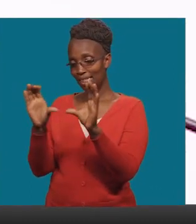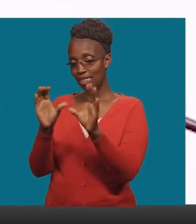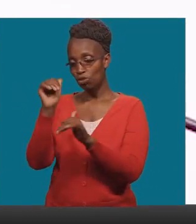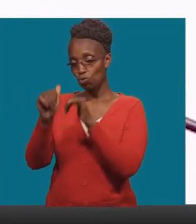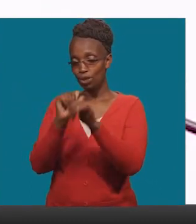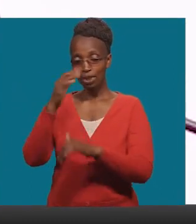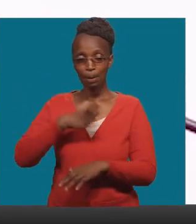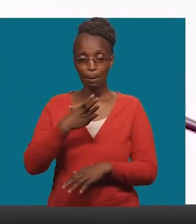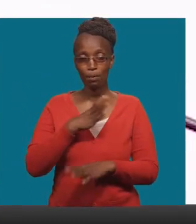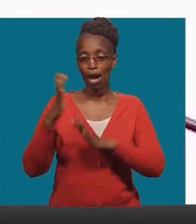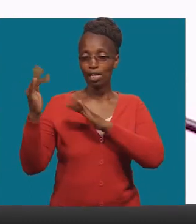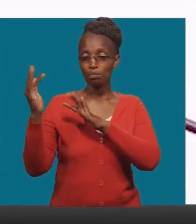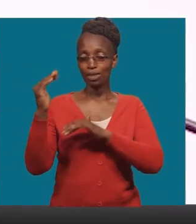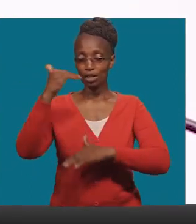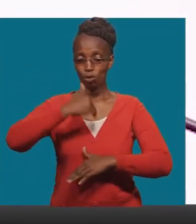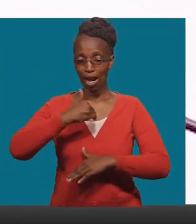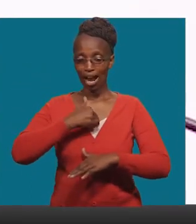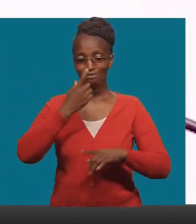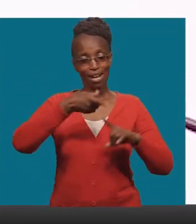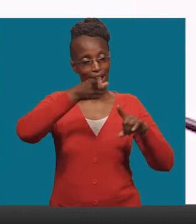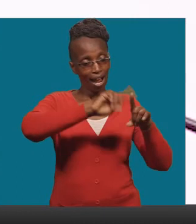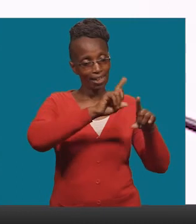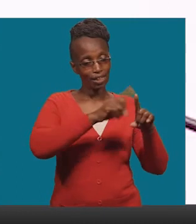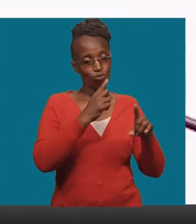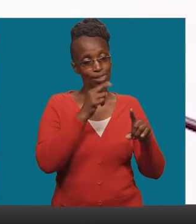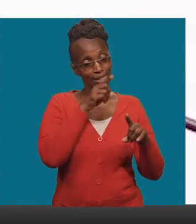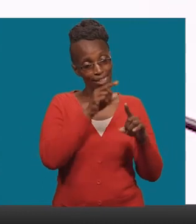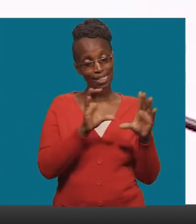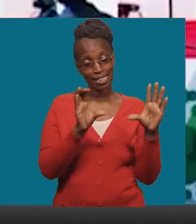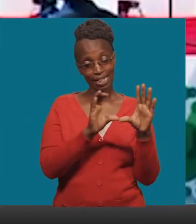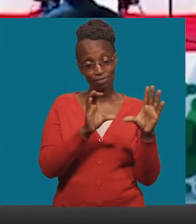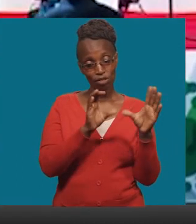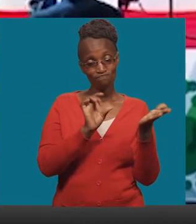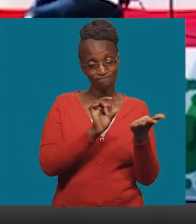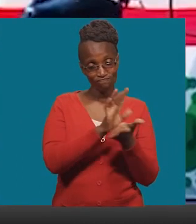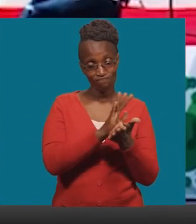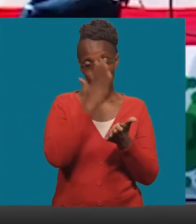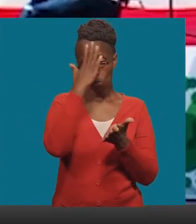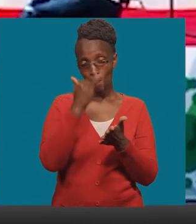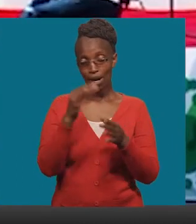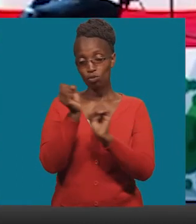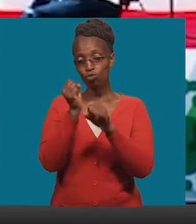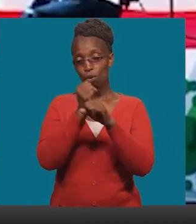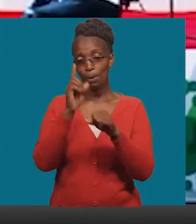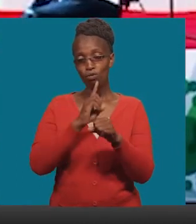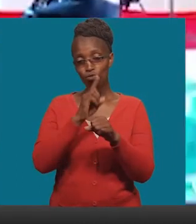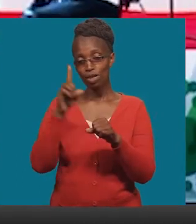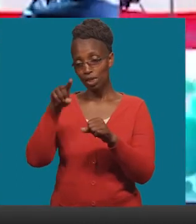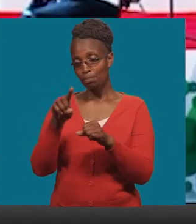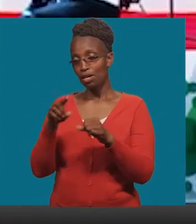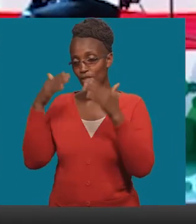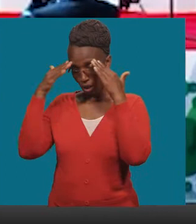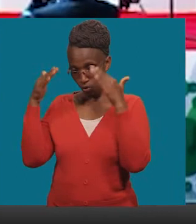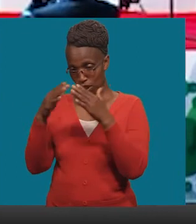ambazo Wakenya huwa wanahitajika kuwa nazo, akiongeza kuwa leseni hizo zitaondolewa ili